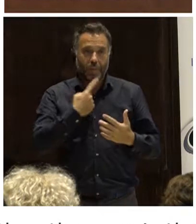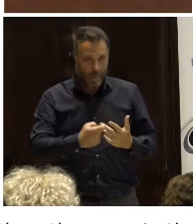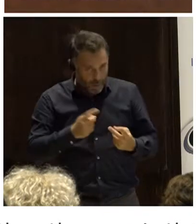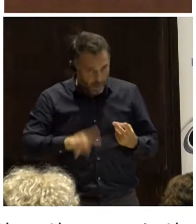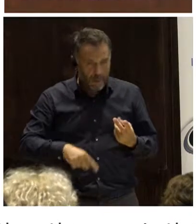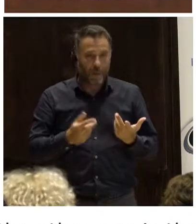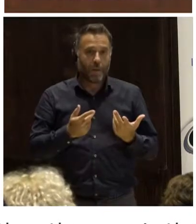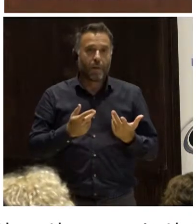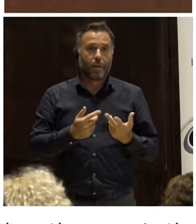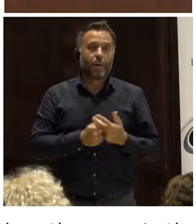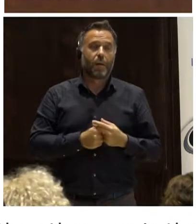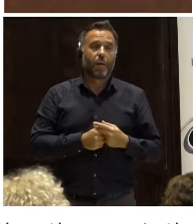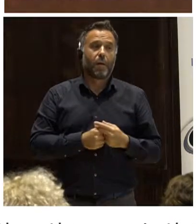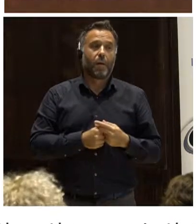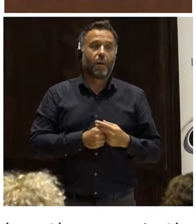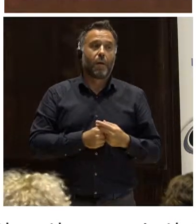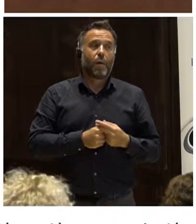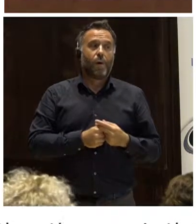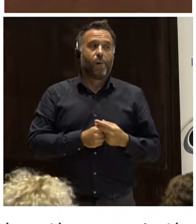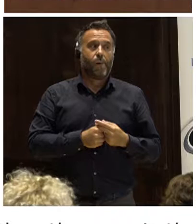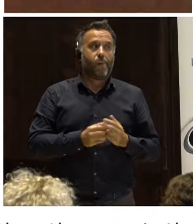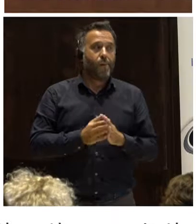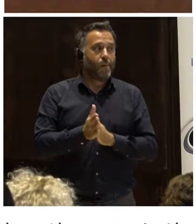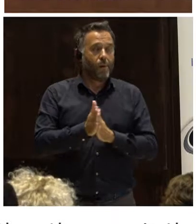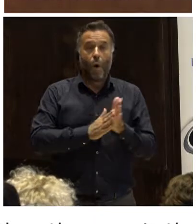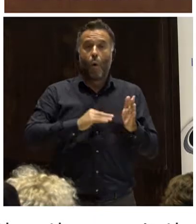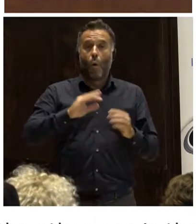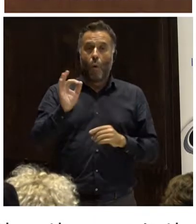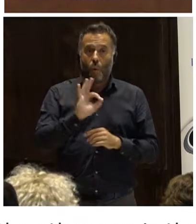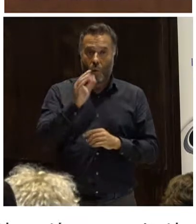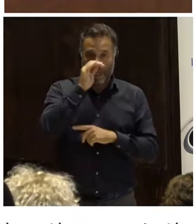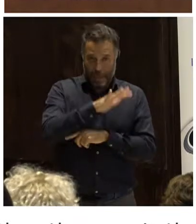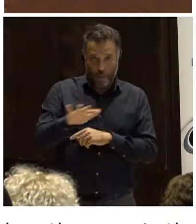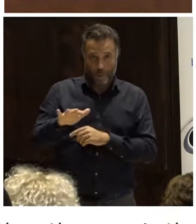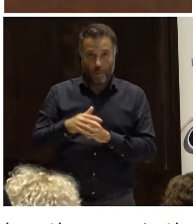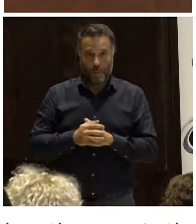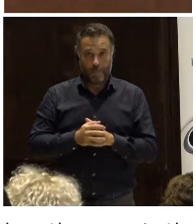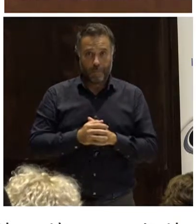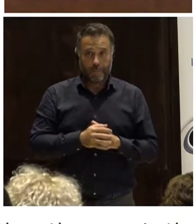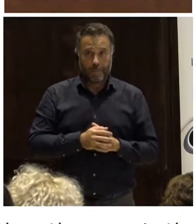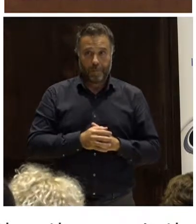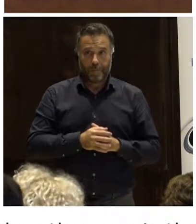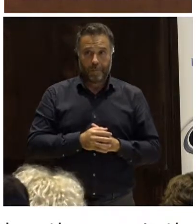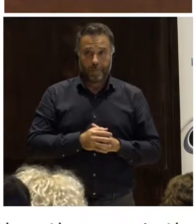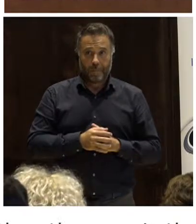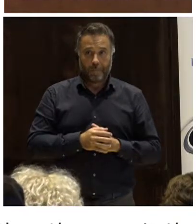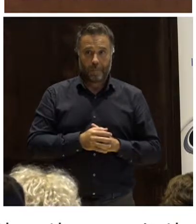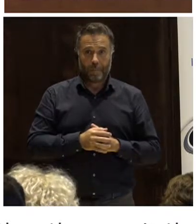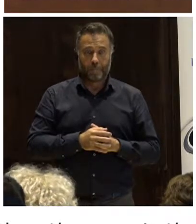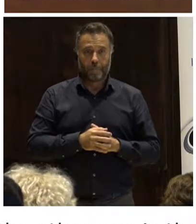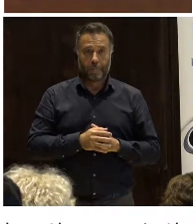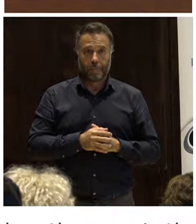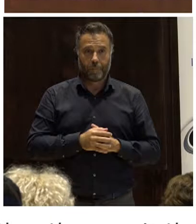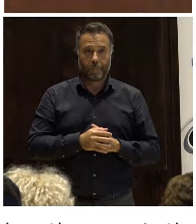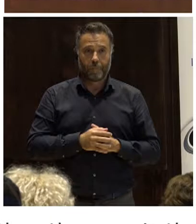very often these children, when they are successful, when they succeed in using